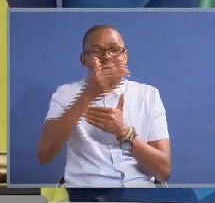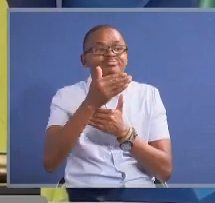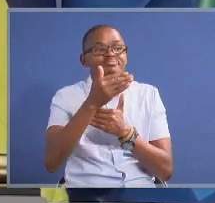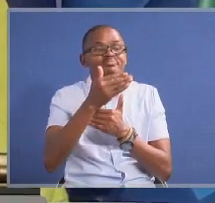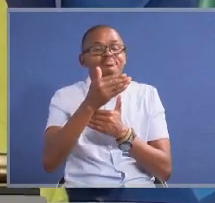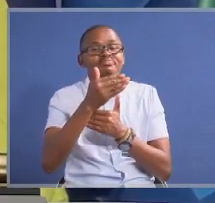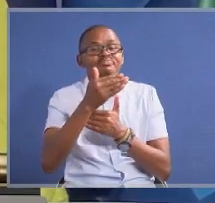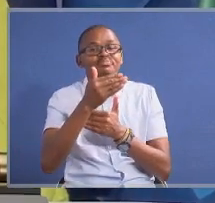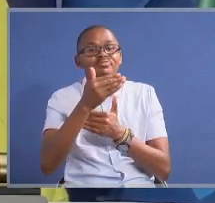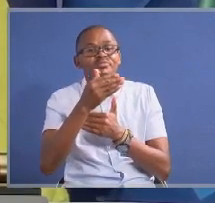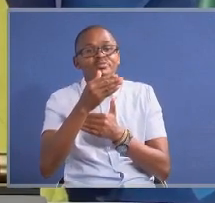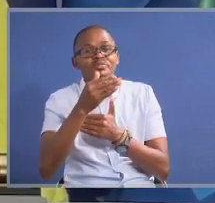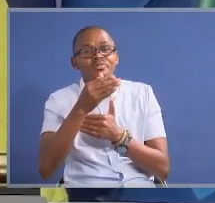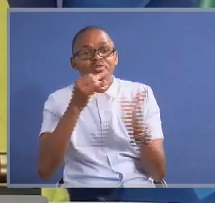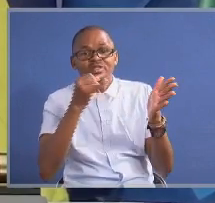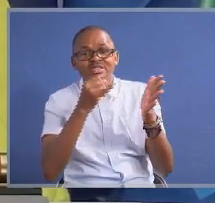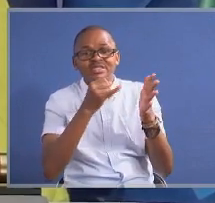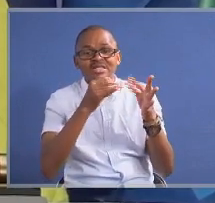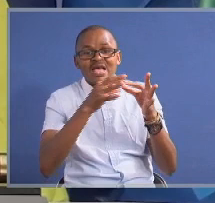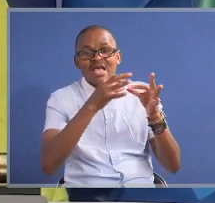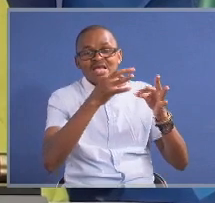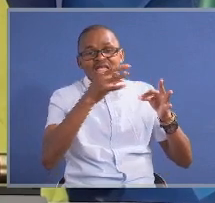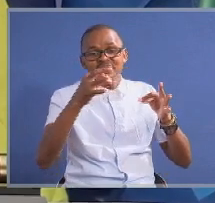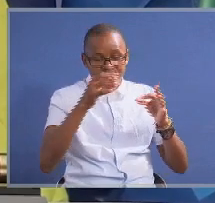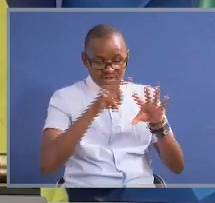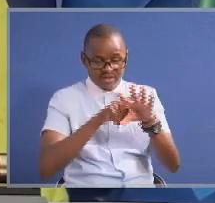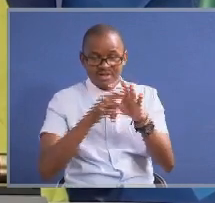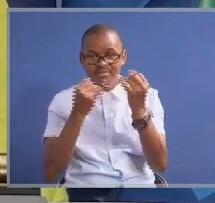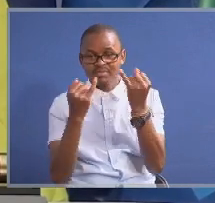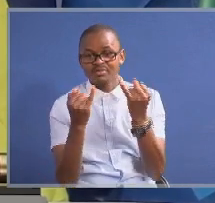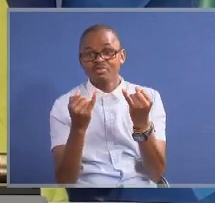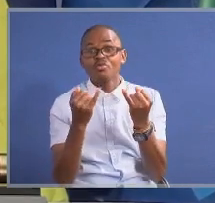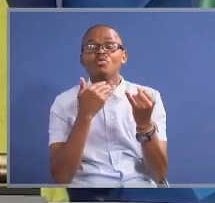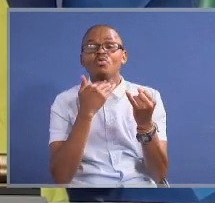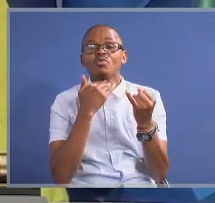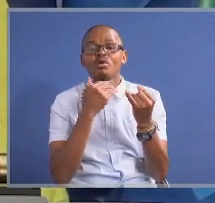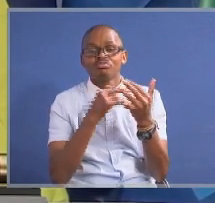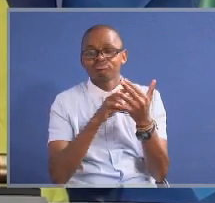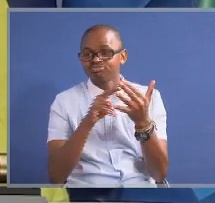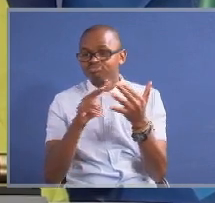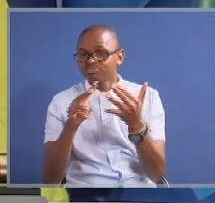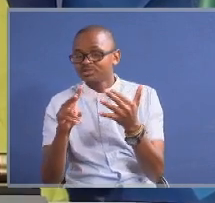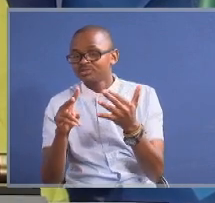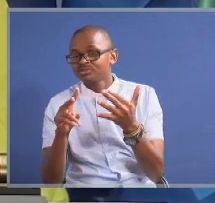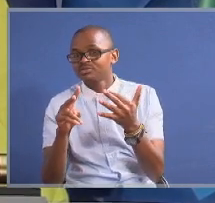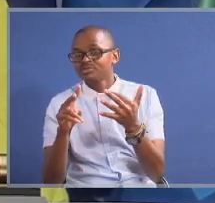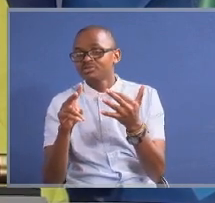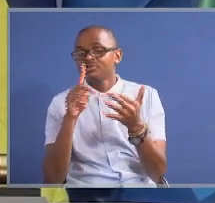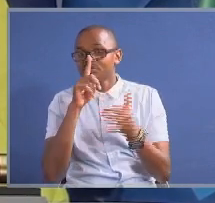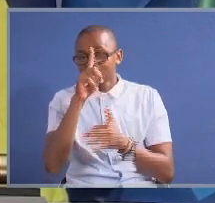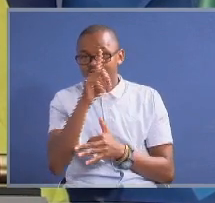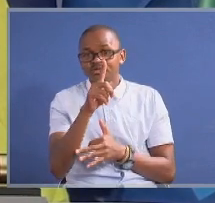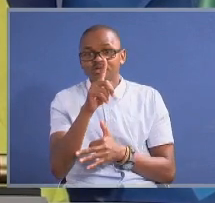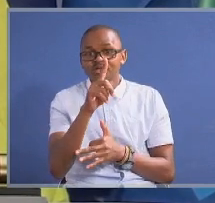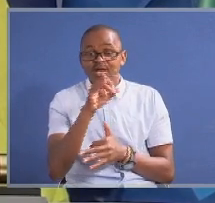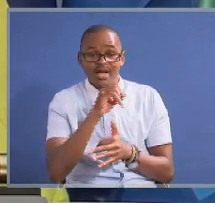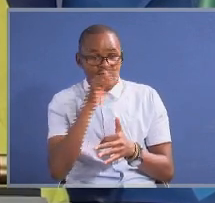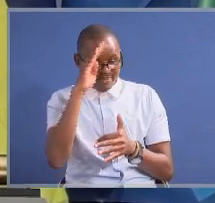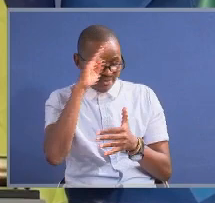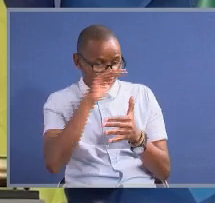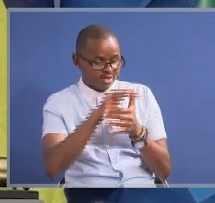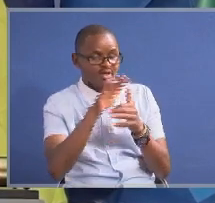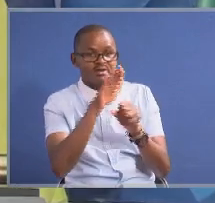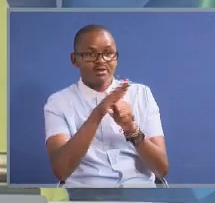mat, and you know, it's stretched at the moment. So you just need to walk through. So, I believe